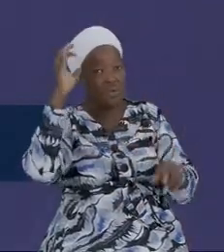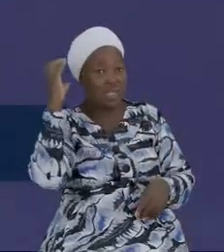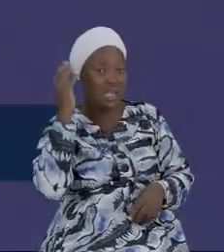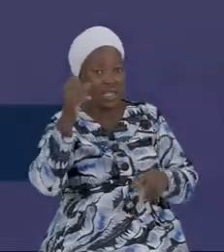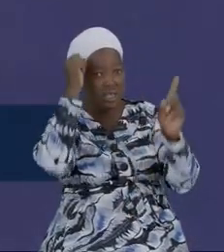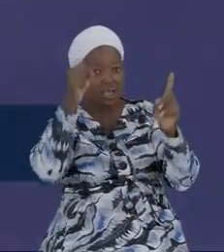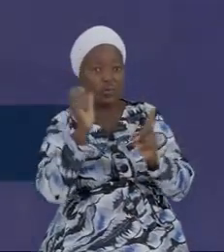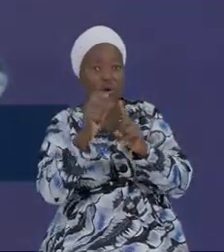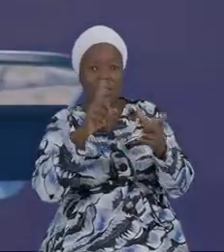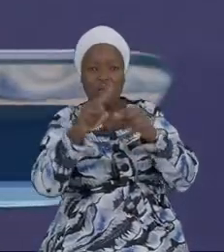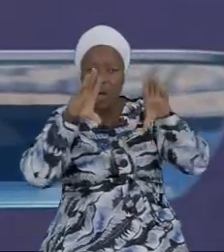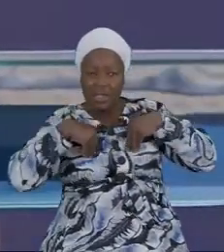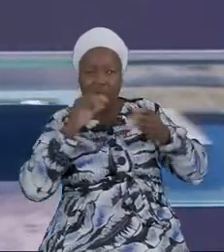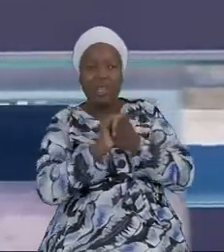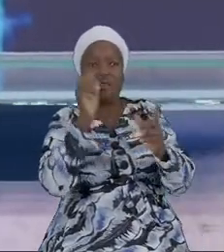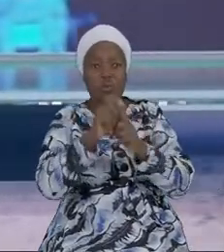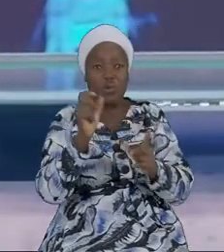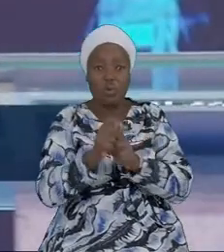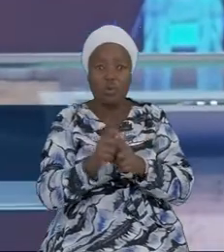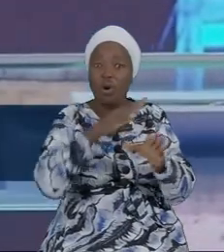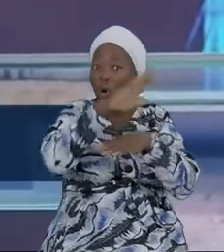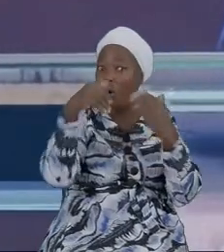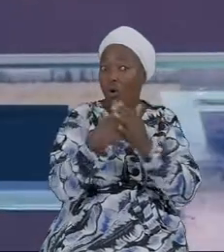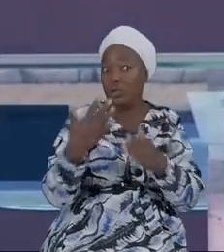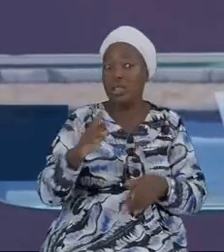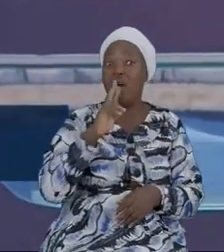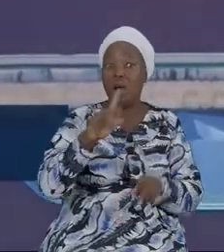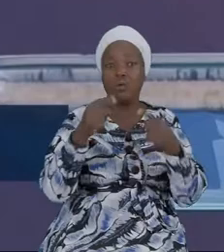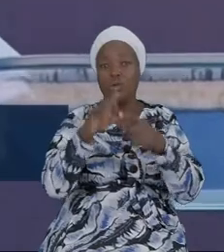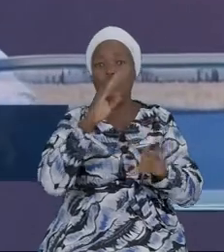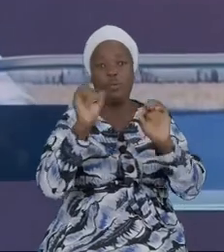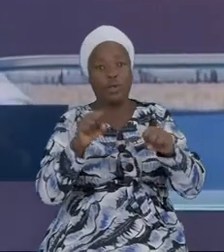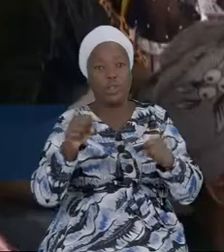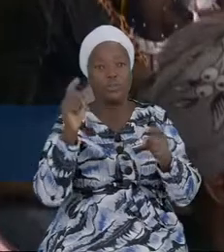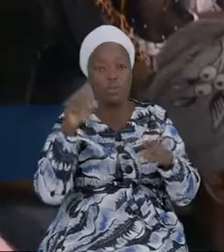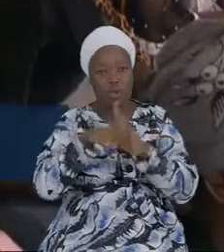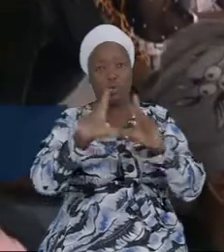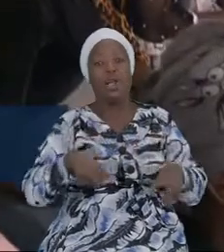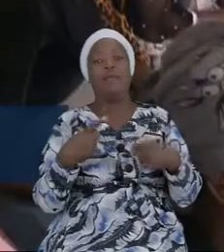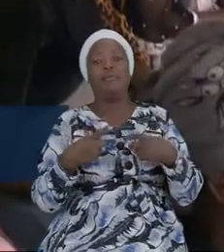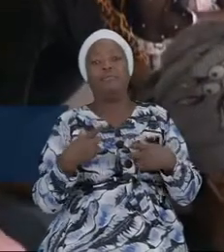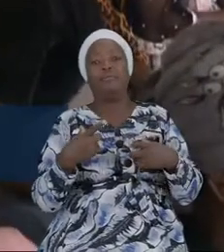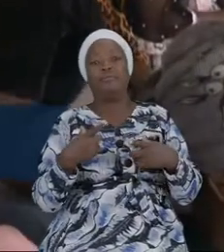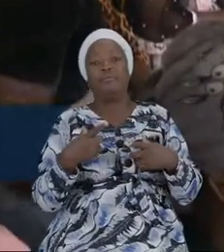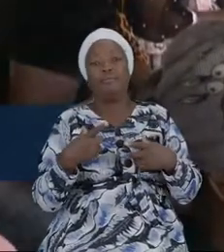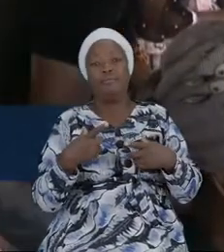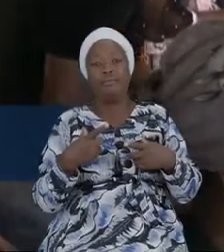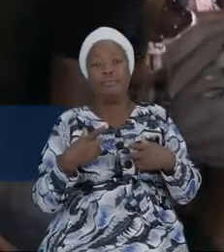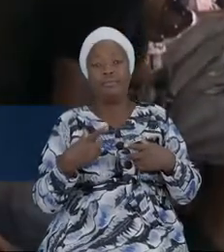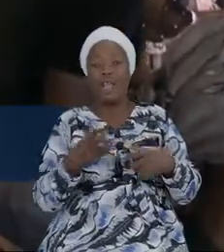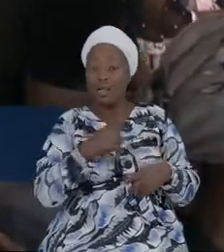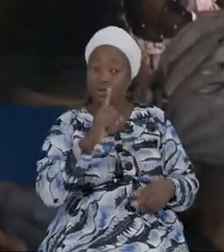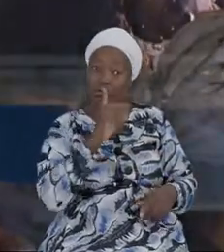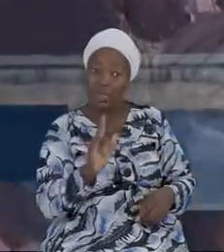and you accept that word, all things are going to be possible in your life. For